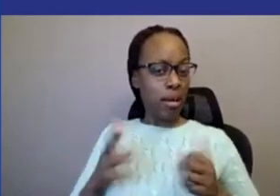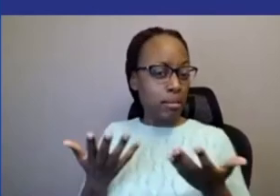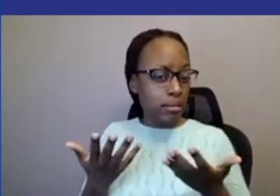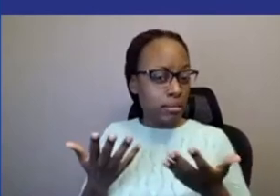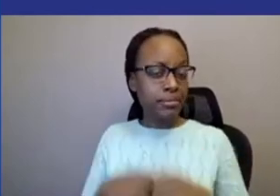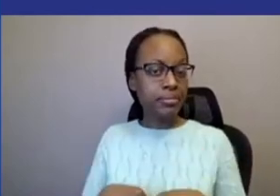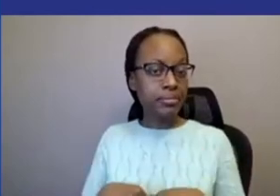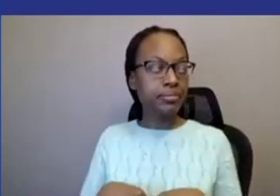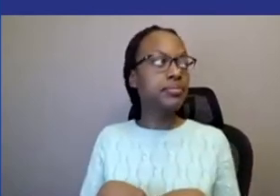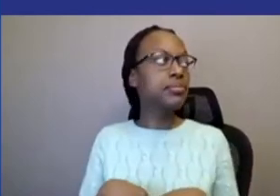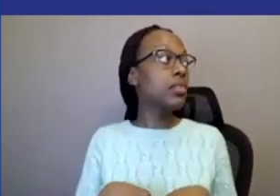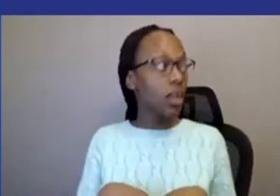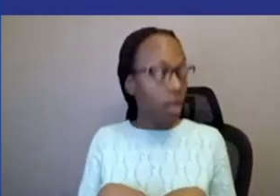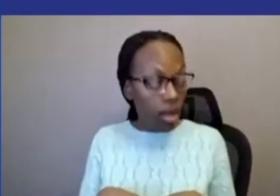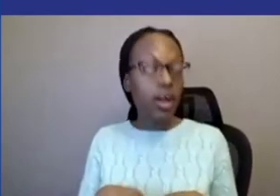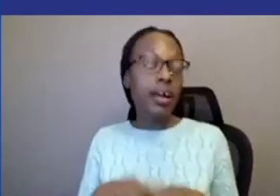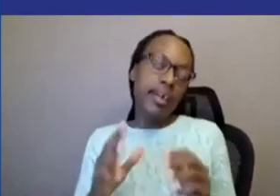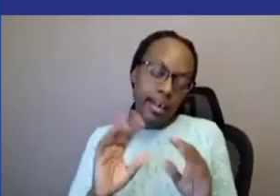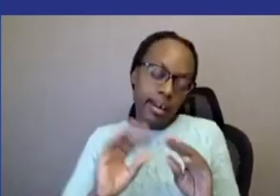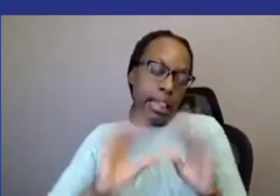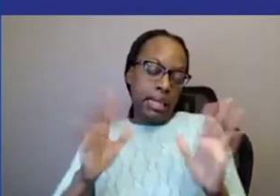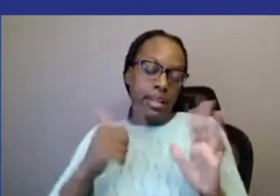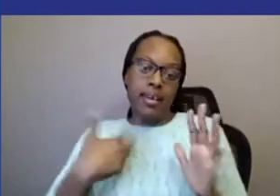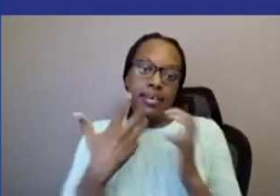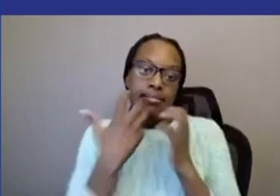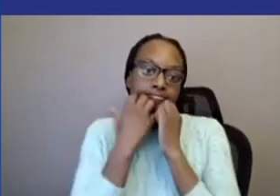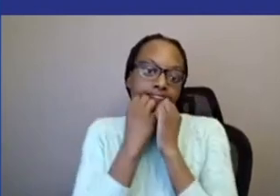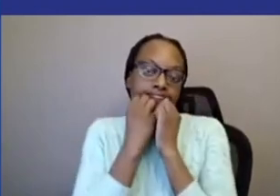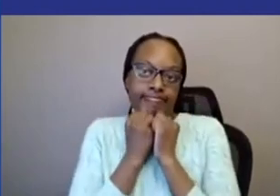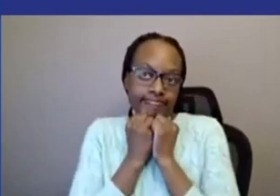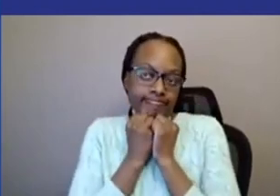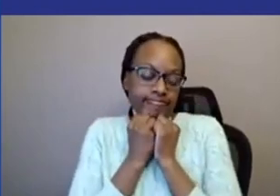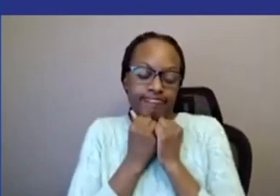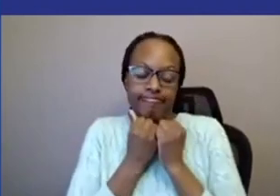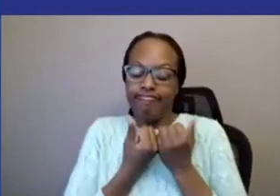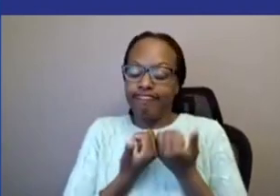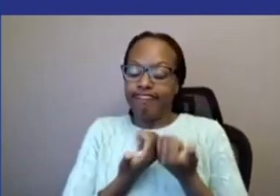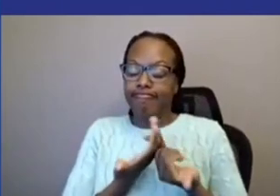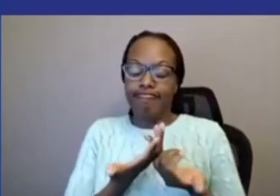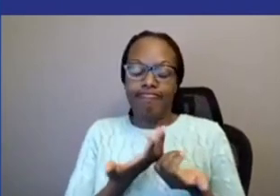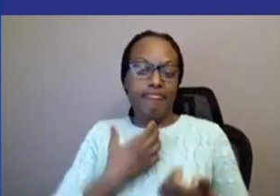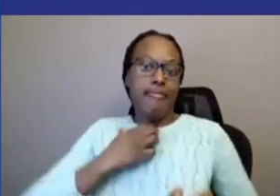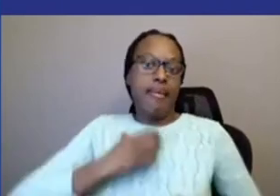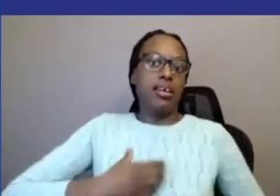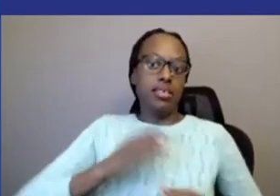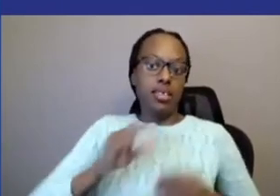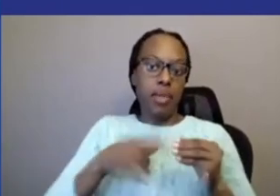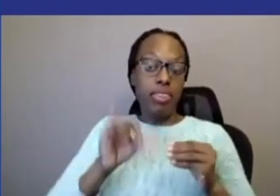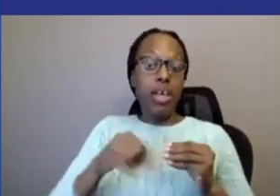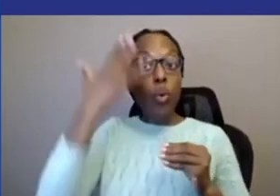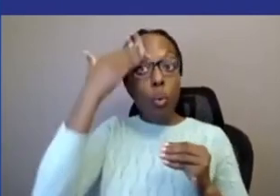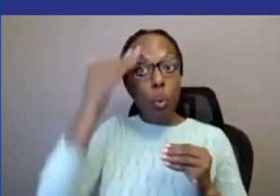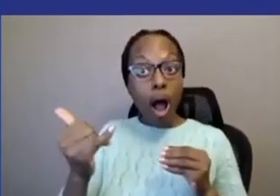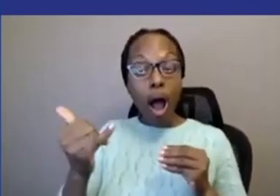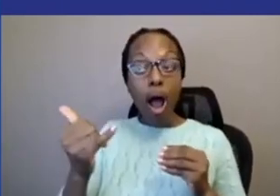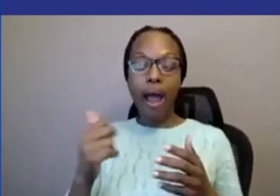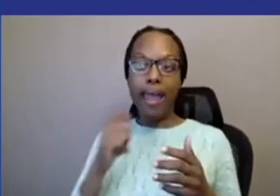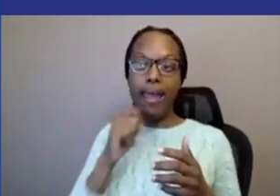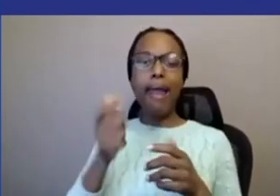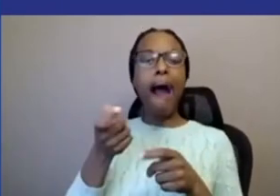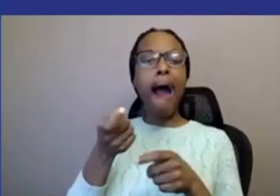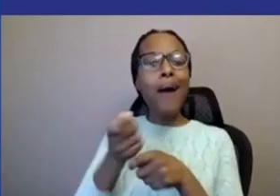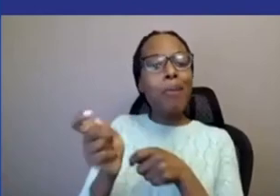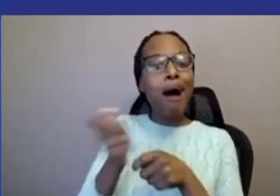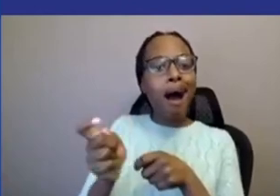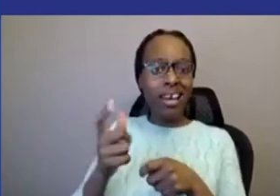Clearly, it's something I'm incredibly passionate about. And again, because this was our lifestyle, this wasn't a mockery. And it's very,